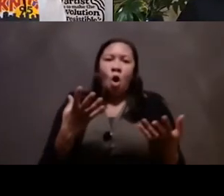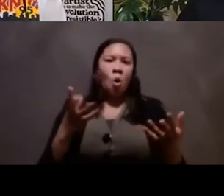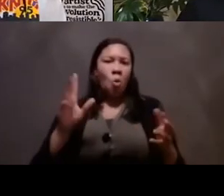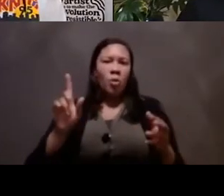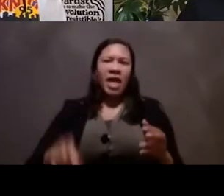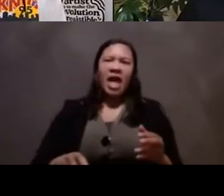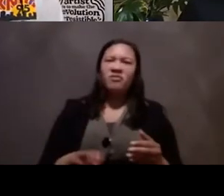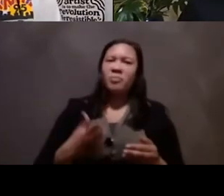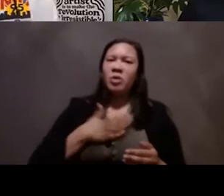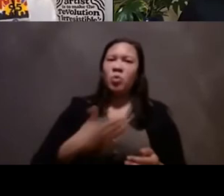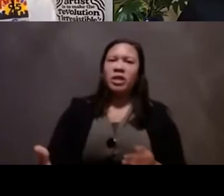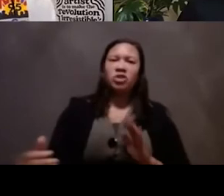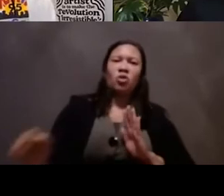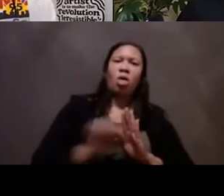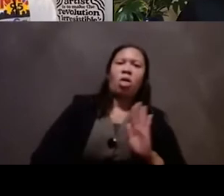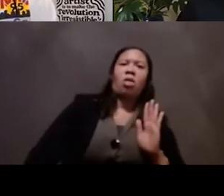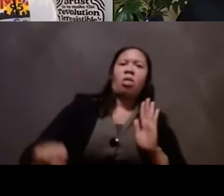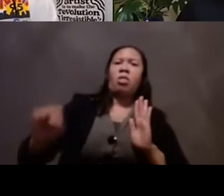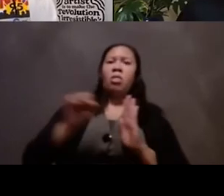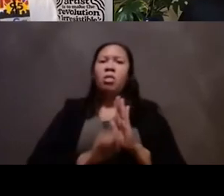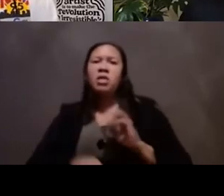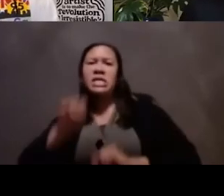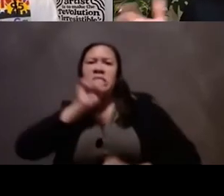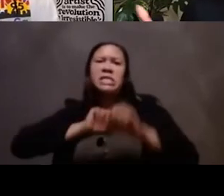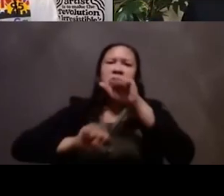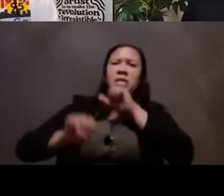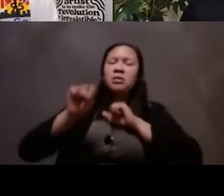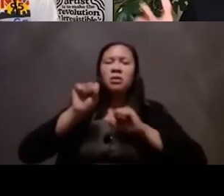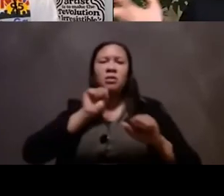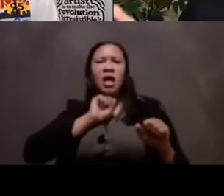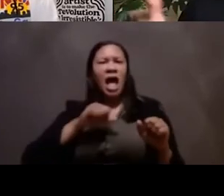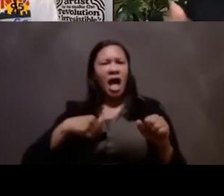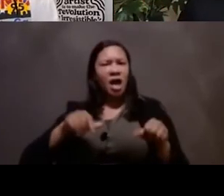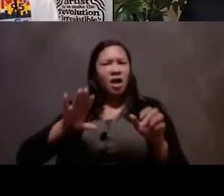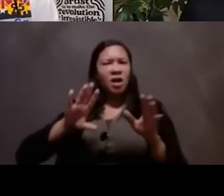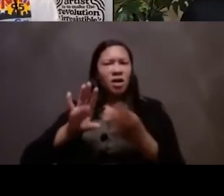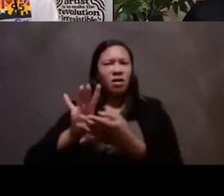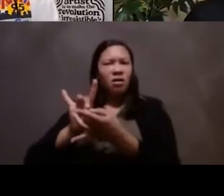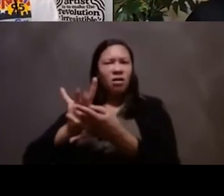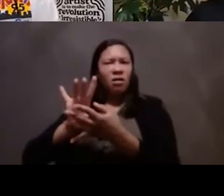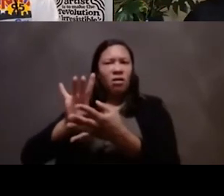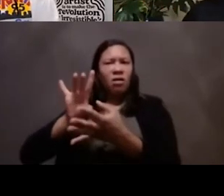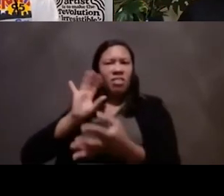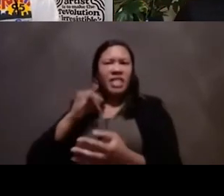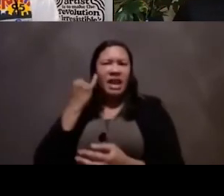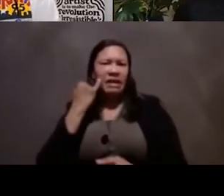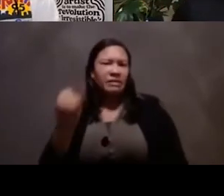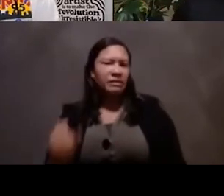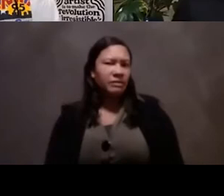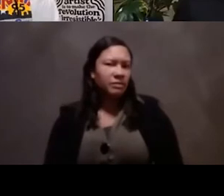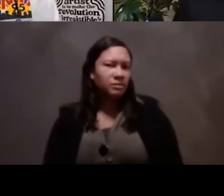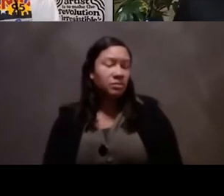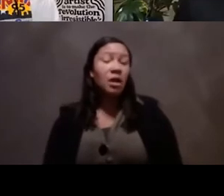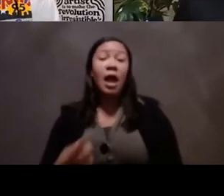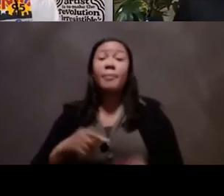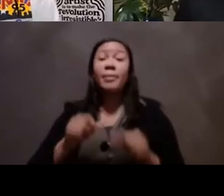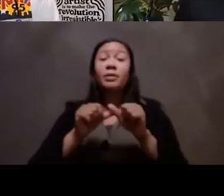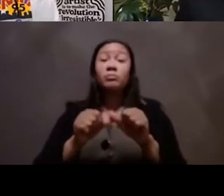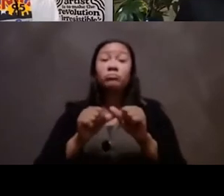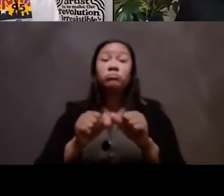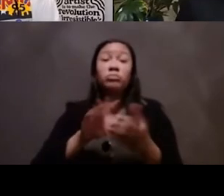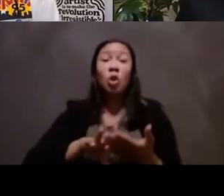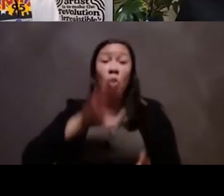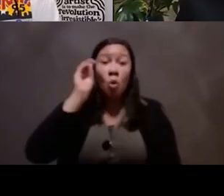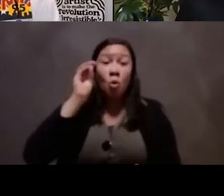I learn more and more through great friendships, including some on this call, that pleasure